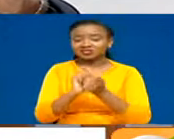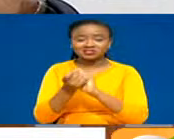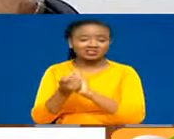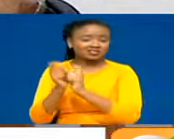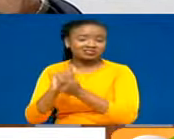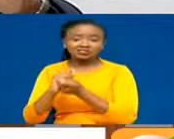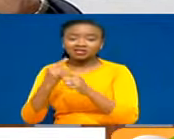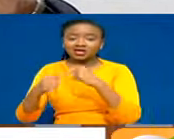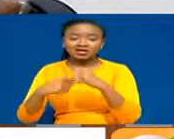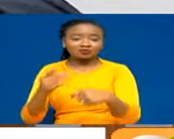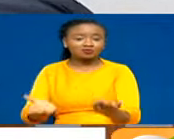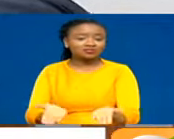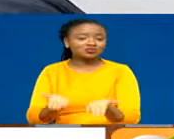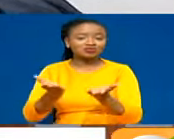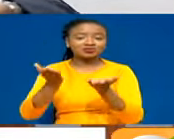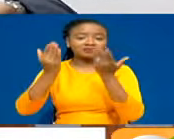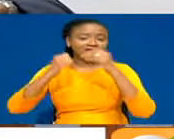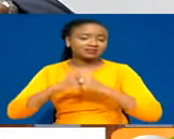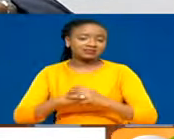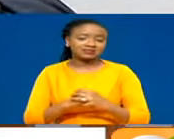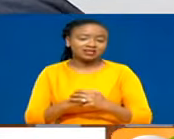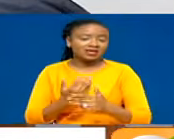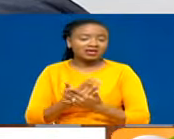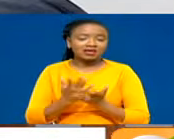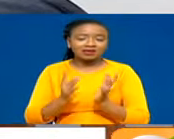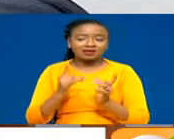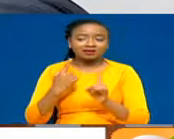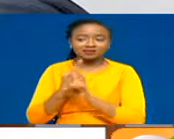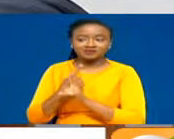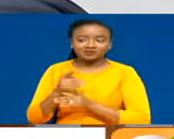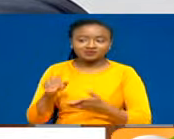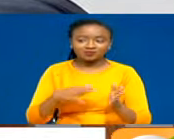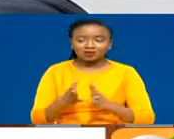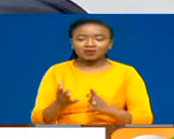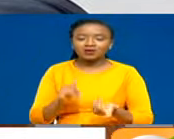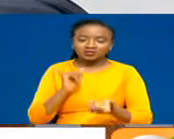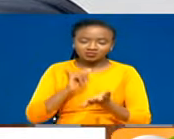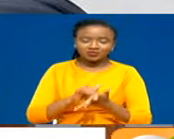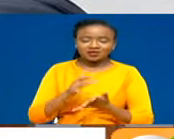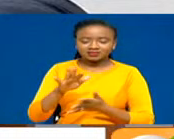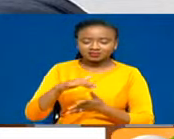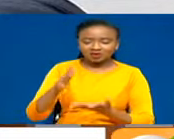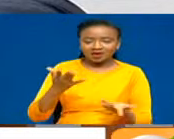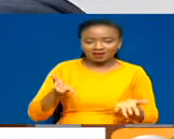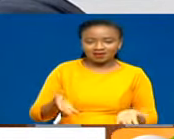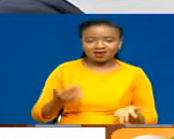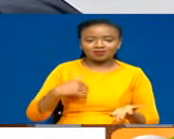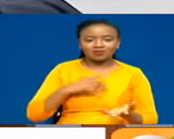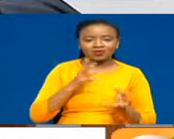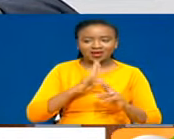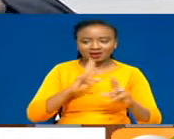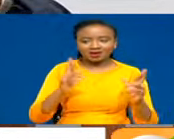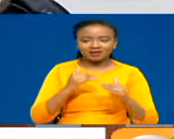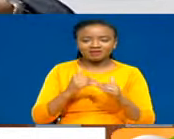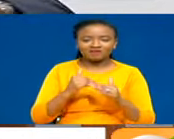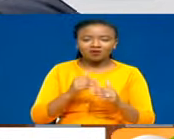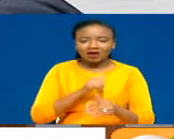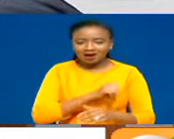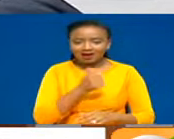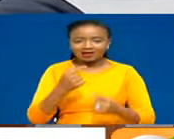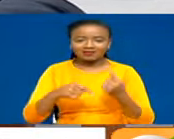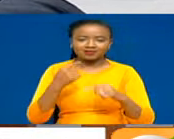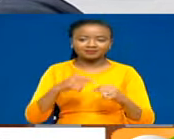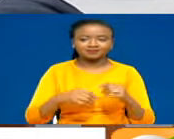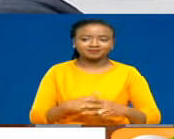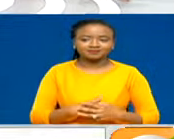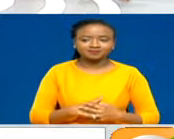way and start with young players again when you level out. That's where we got to, and we're ready for another chapter in some kind of